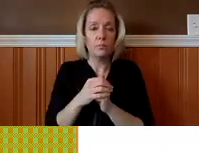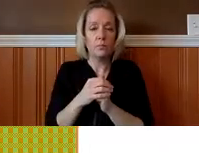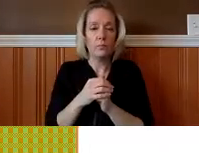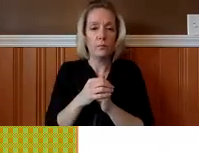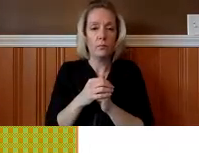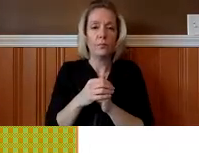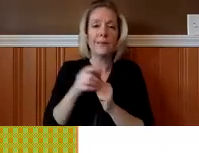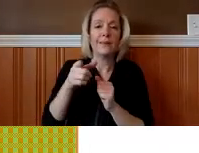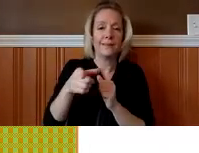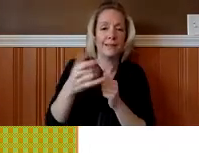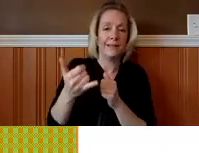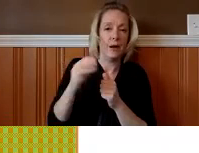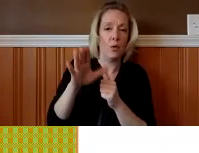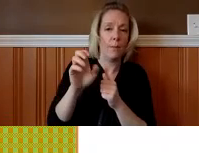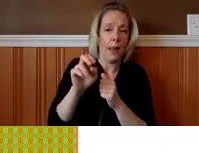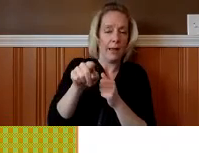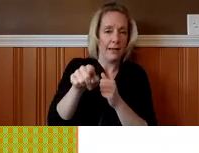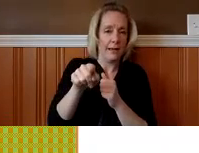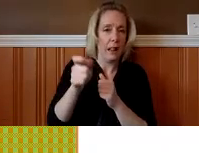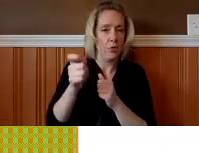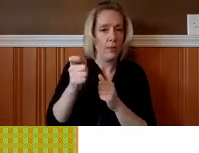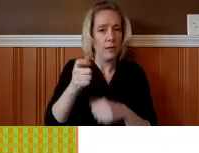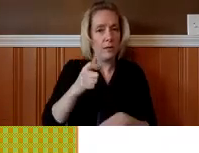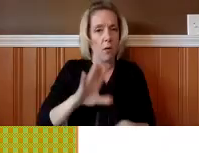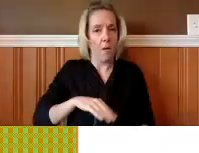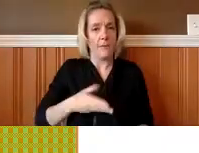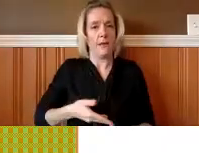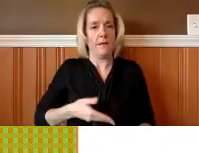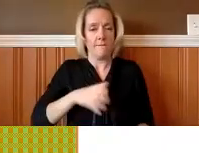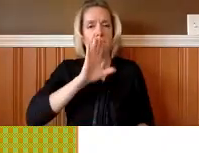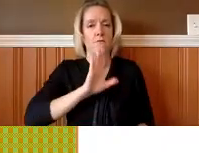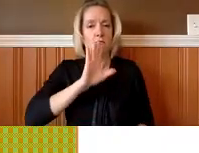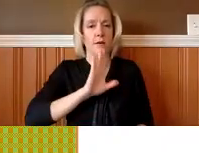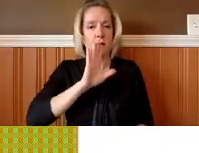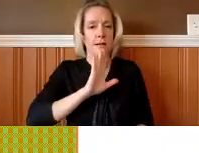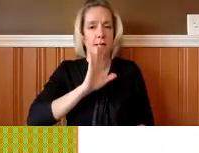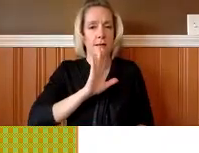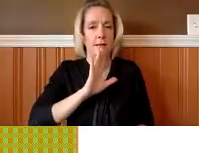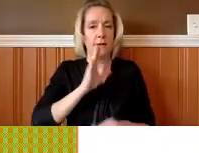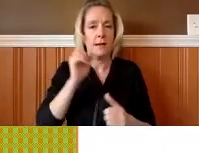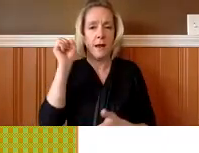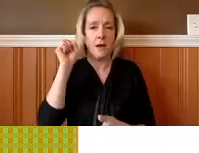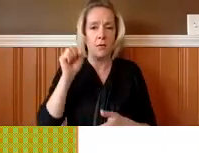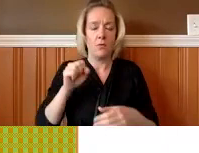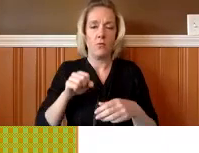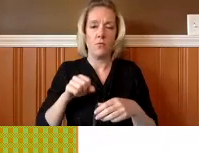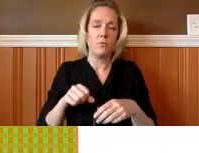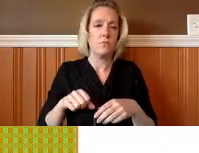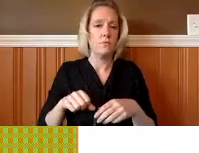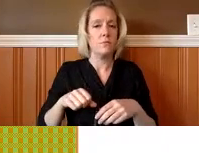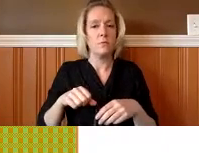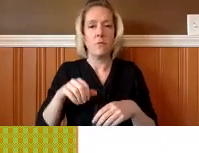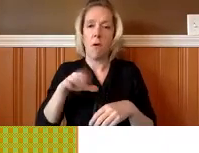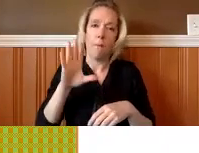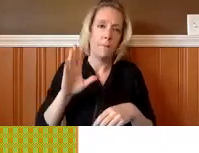quickly, Ben was having a little bit of an issue. He was frustrated, so he was now stamping his foot and whining and leaning back